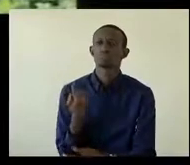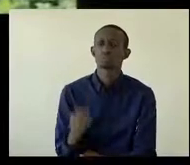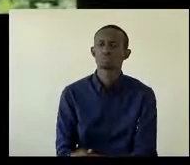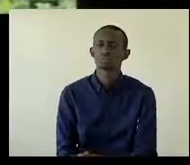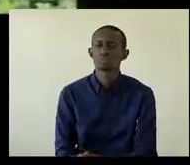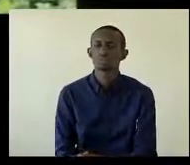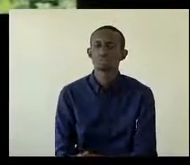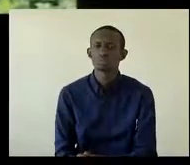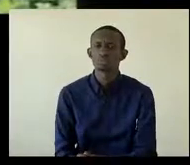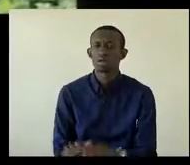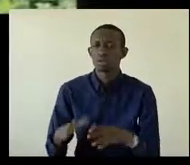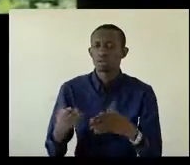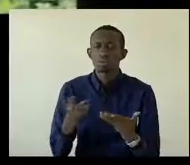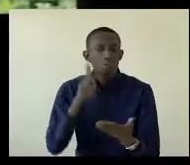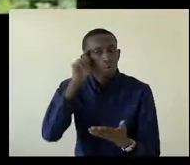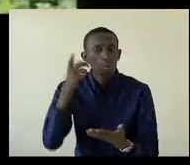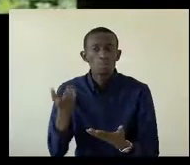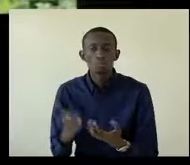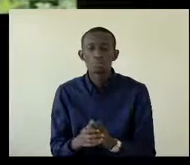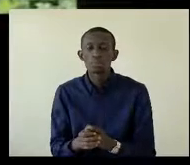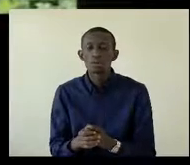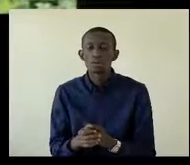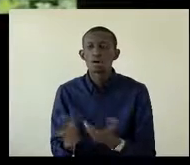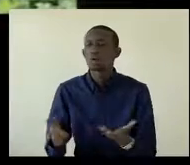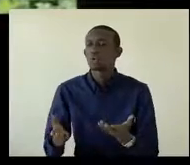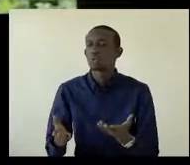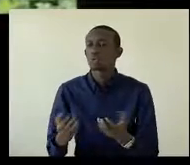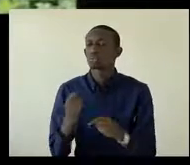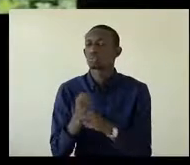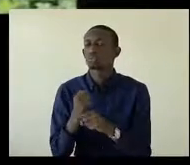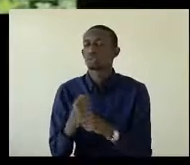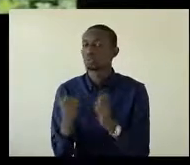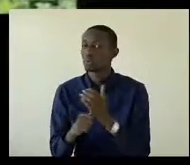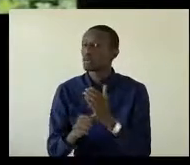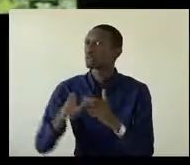How do we go about it? Are we creating our own problems?